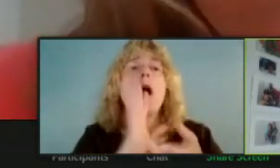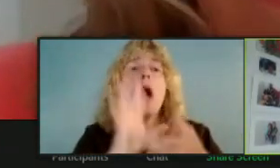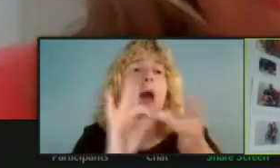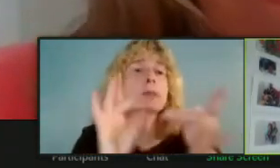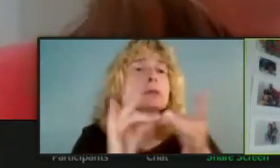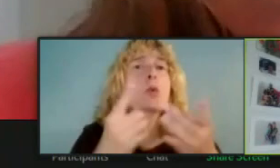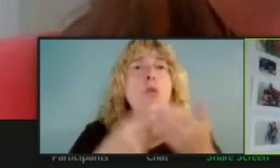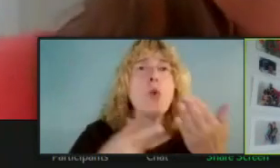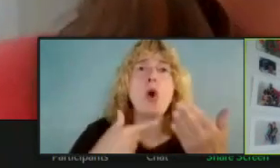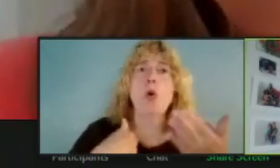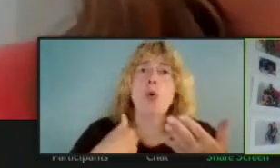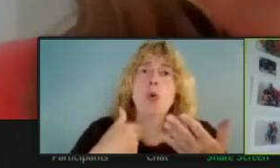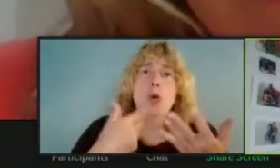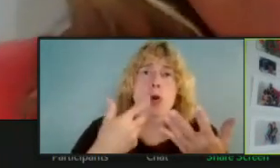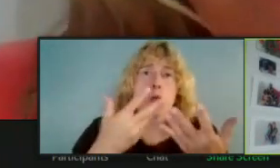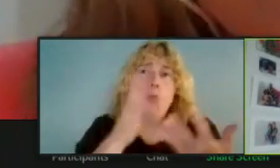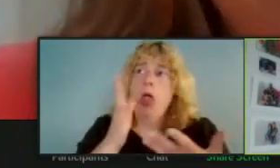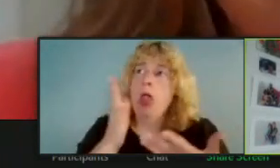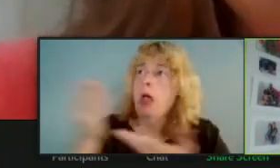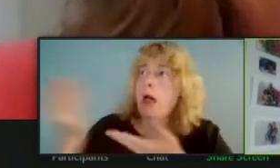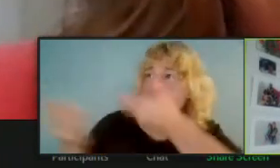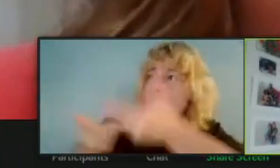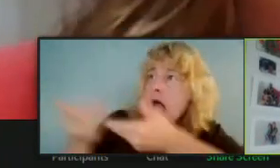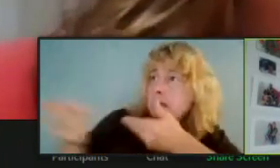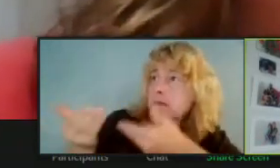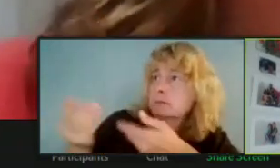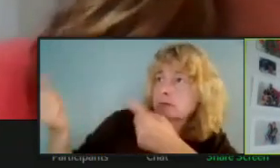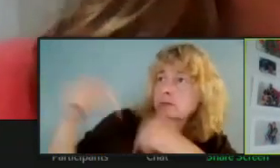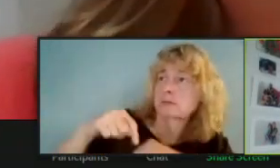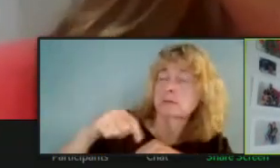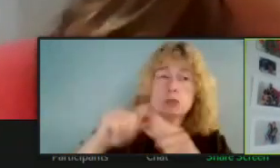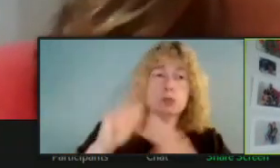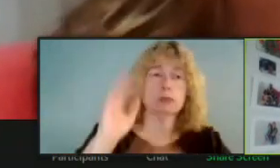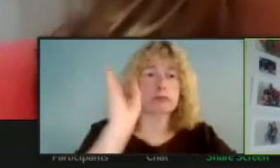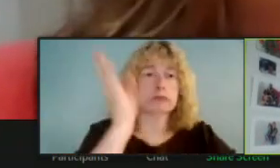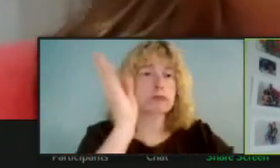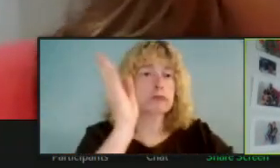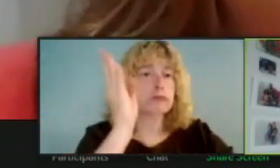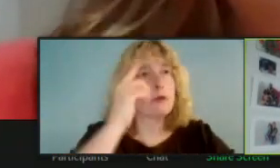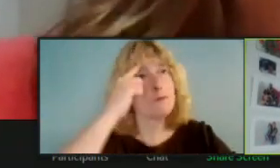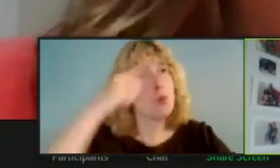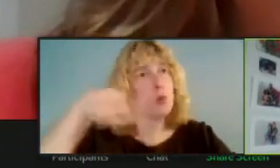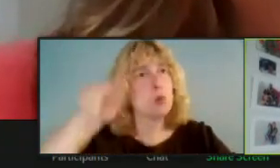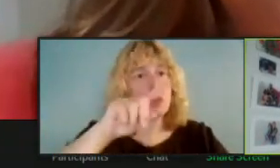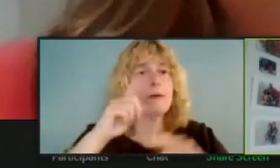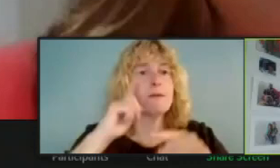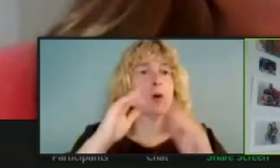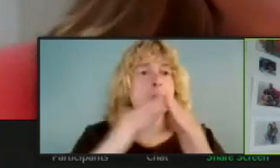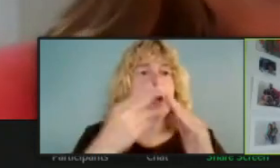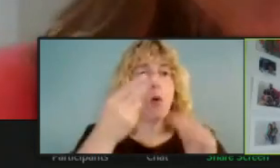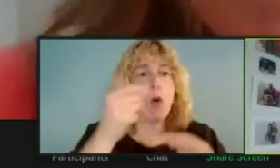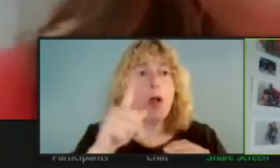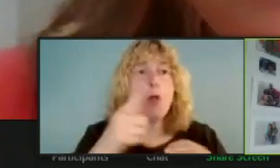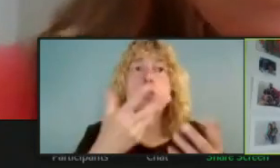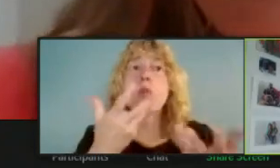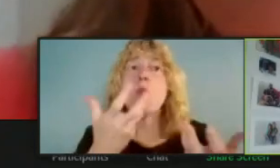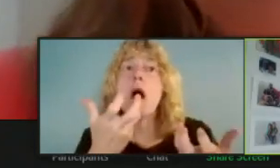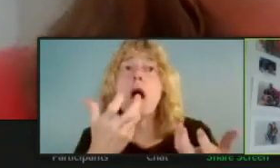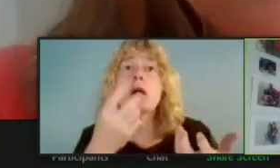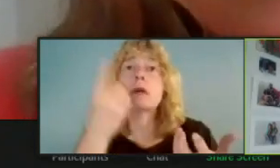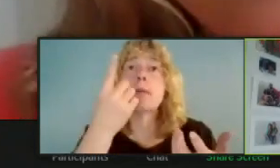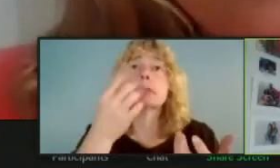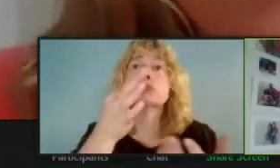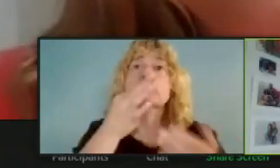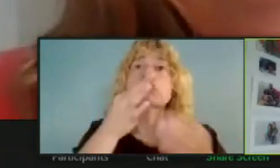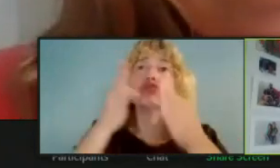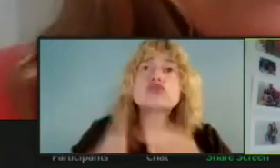on the town hall. So if you have topics or experts that you want to hear from, please share them in the chat now